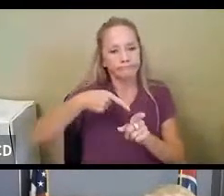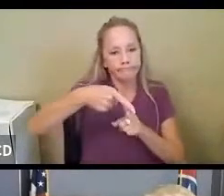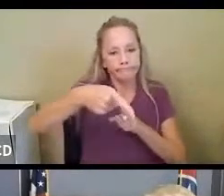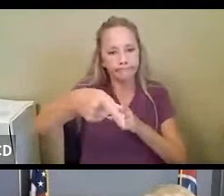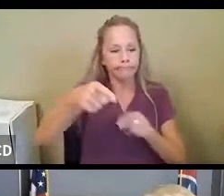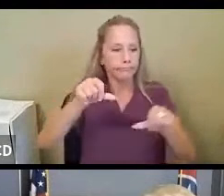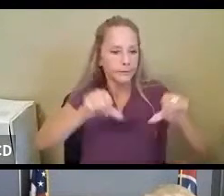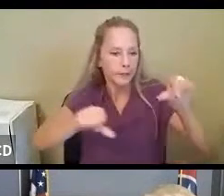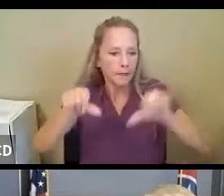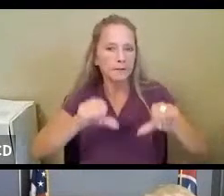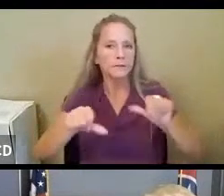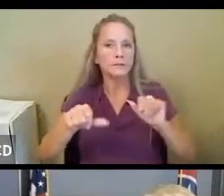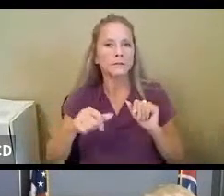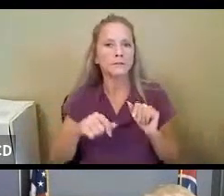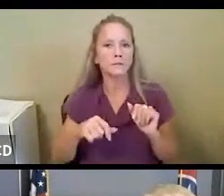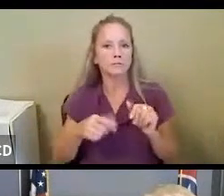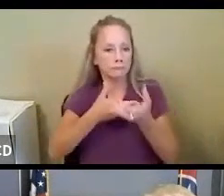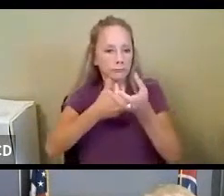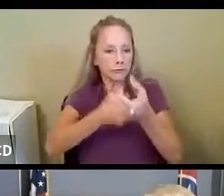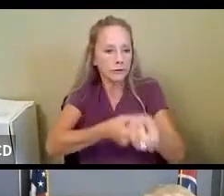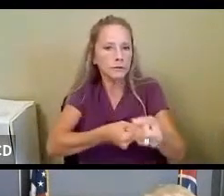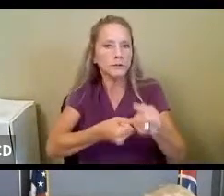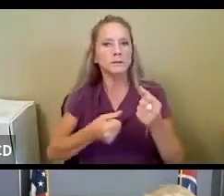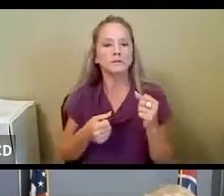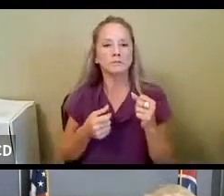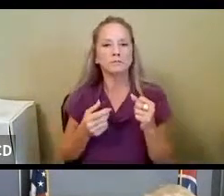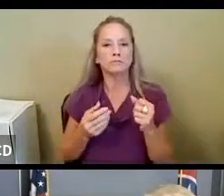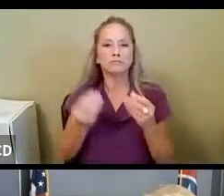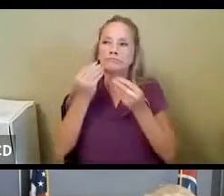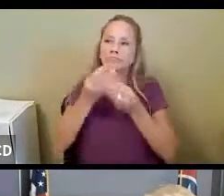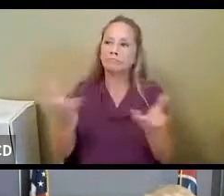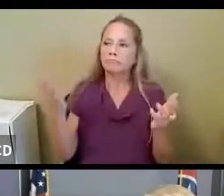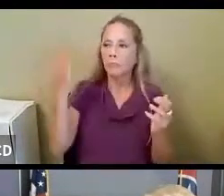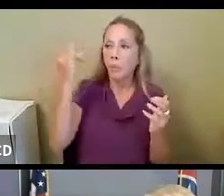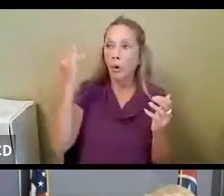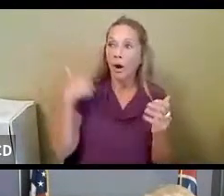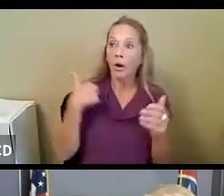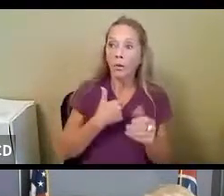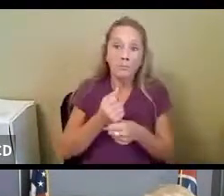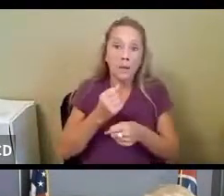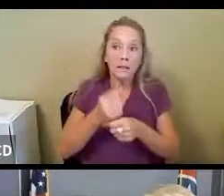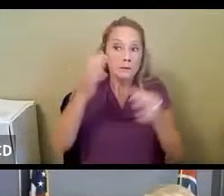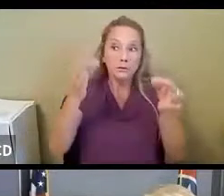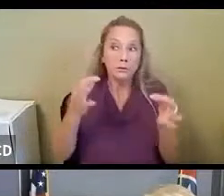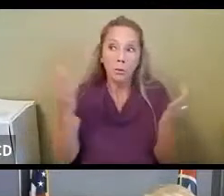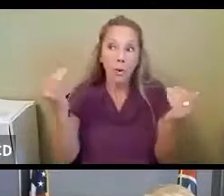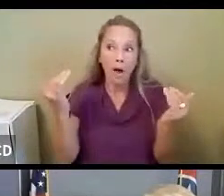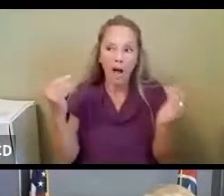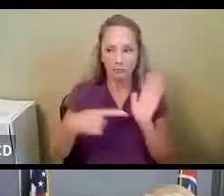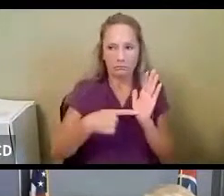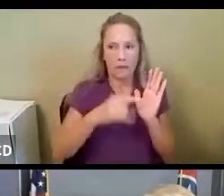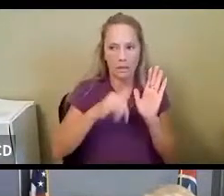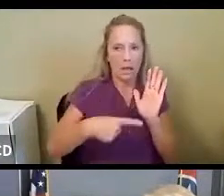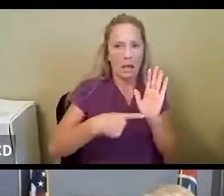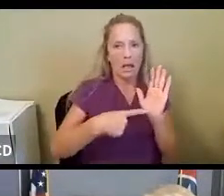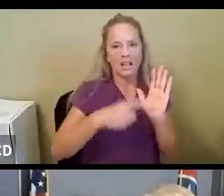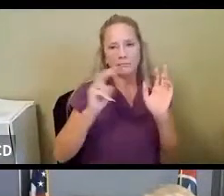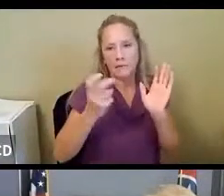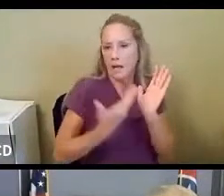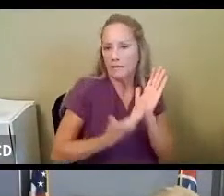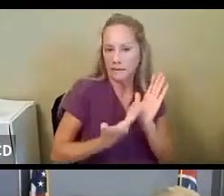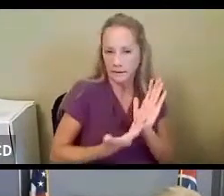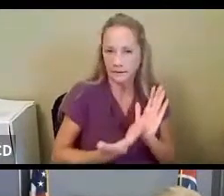show the logic that we're using to come to these conclusions. Sure, and we can certainly work on doing